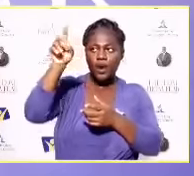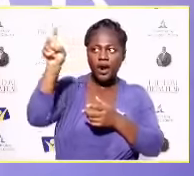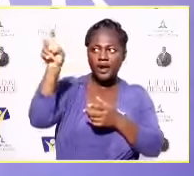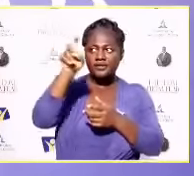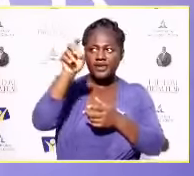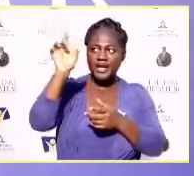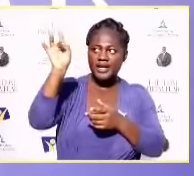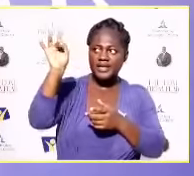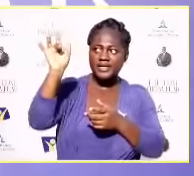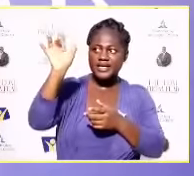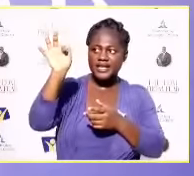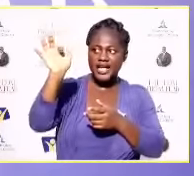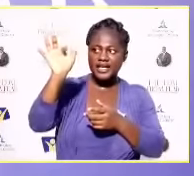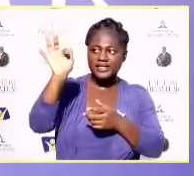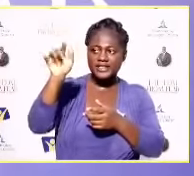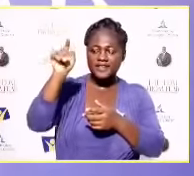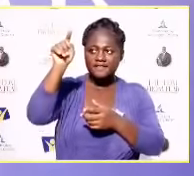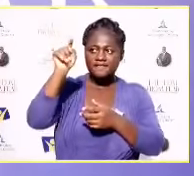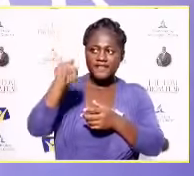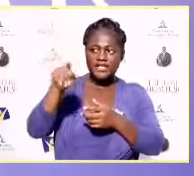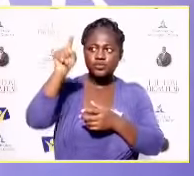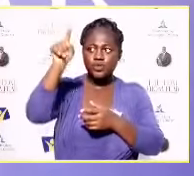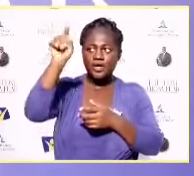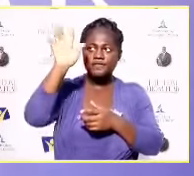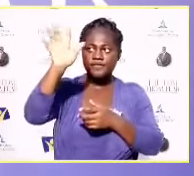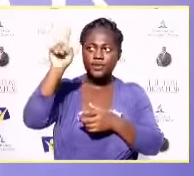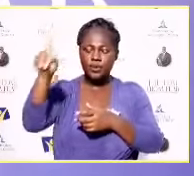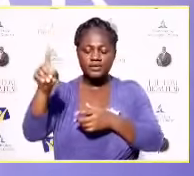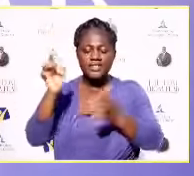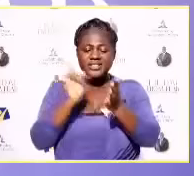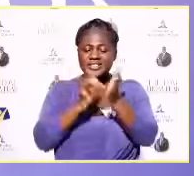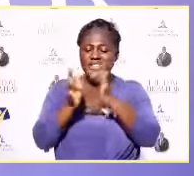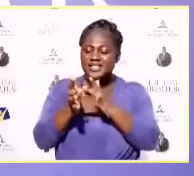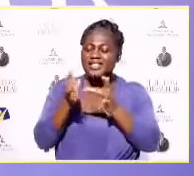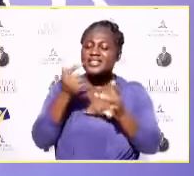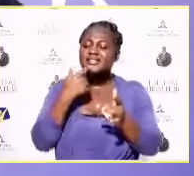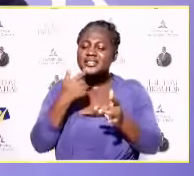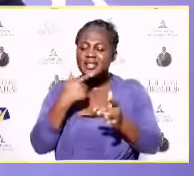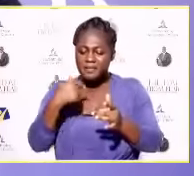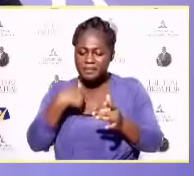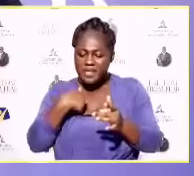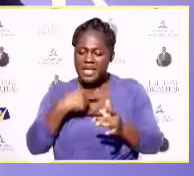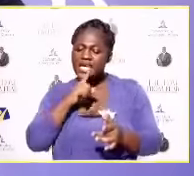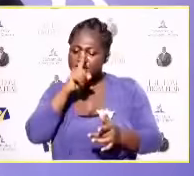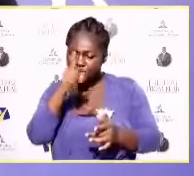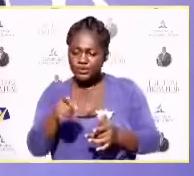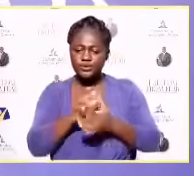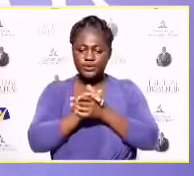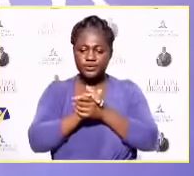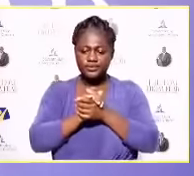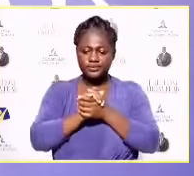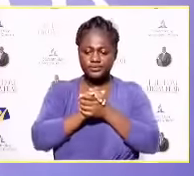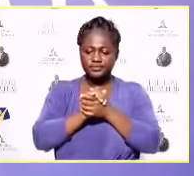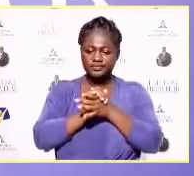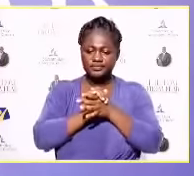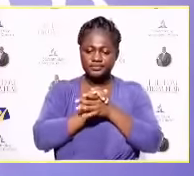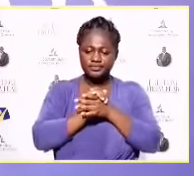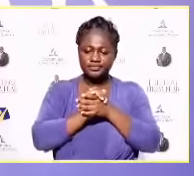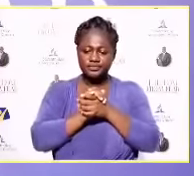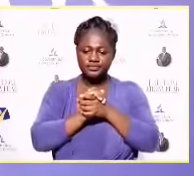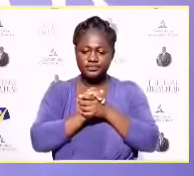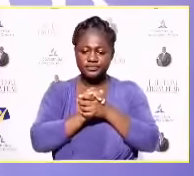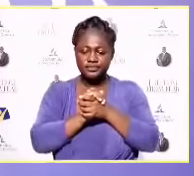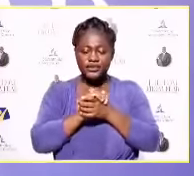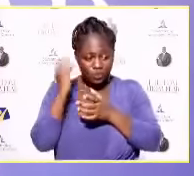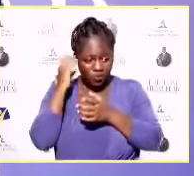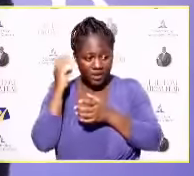119, verse 151. Just keep in mind, Jesus said, I am the truth. Jesus said, mini no kreno. Do you have